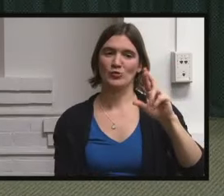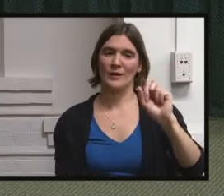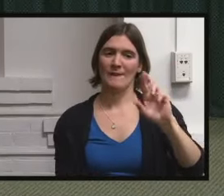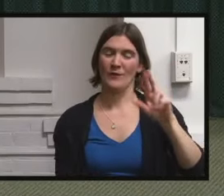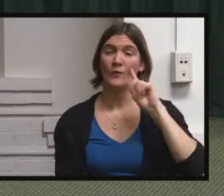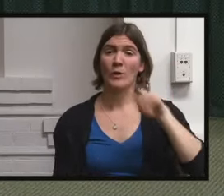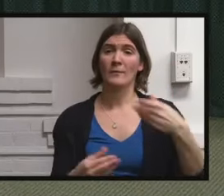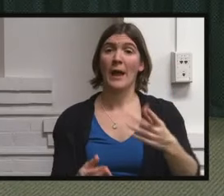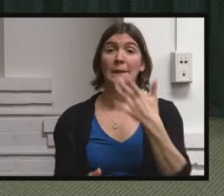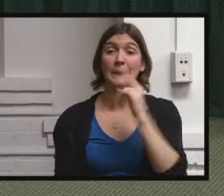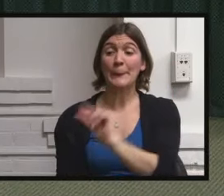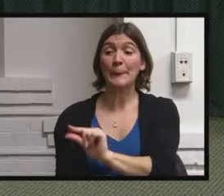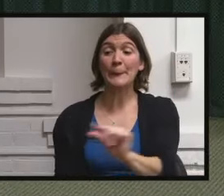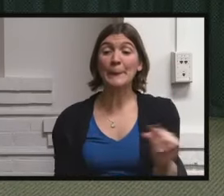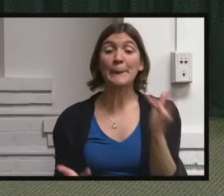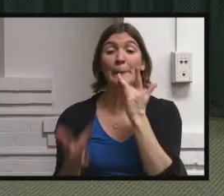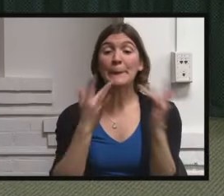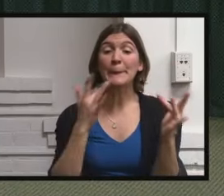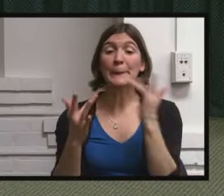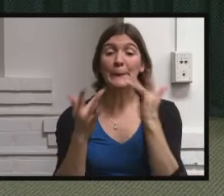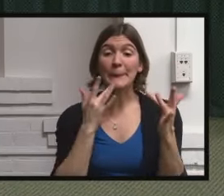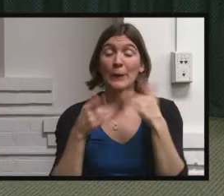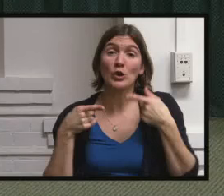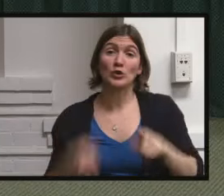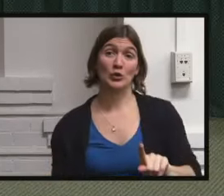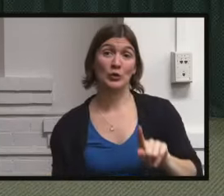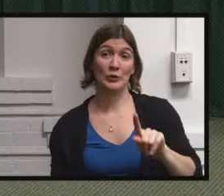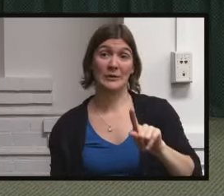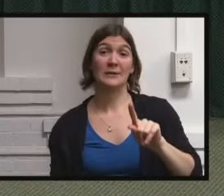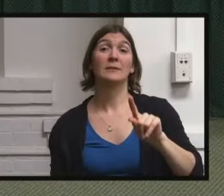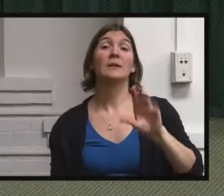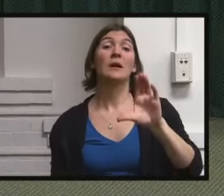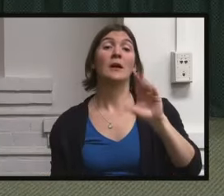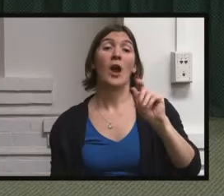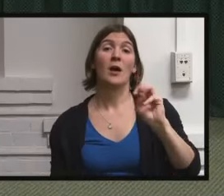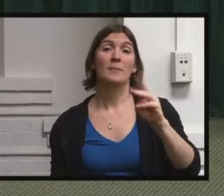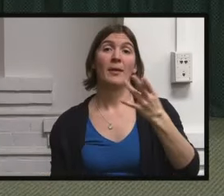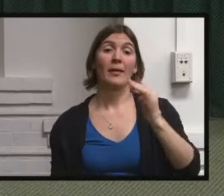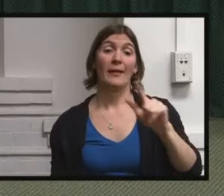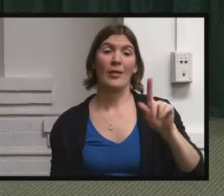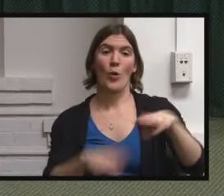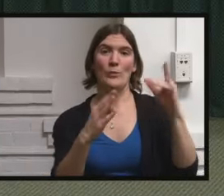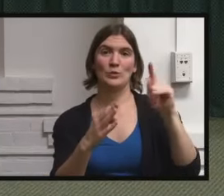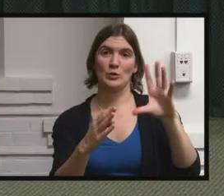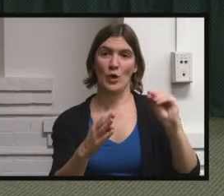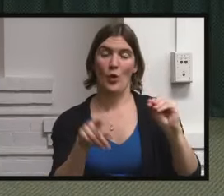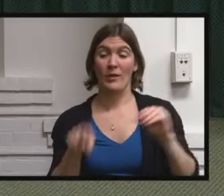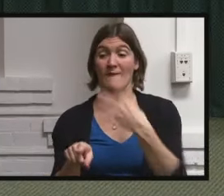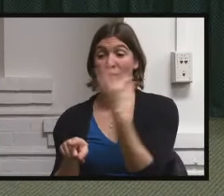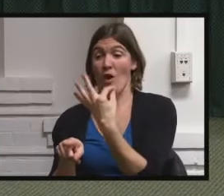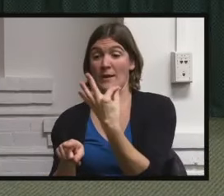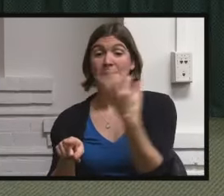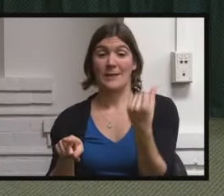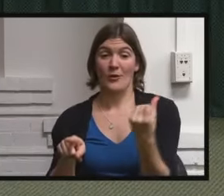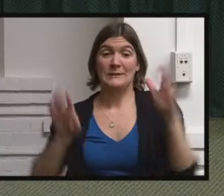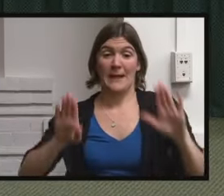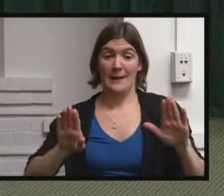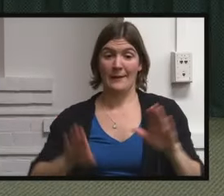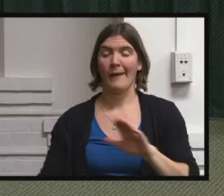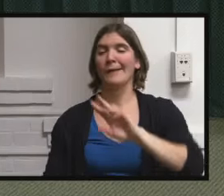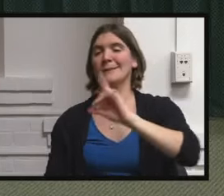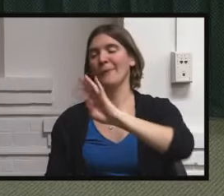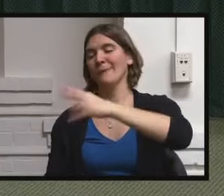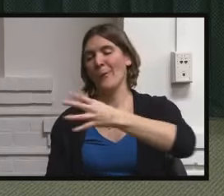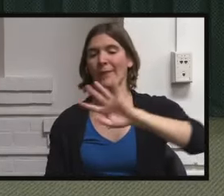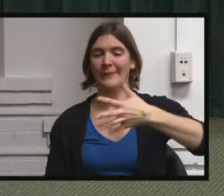a tasting bar at Cotton Mill Studios, 74 Cotton Mill Hill, on Friday through Sunday, December 4th, 5,